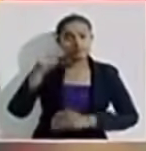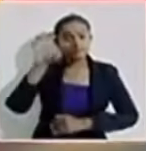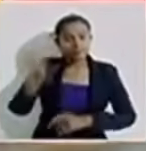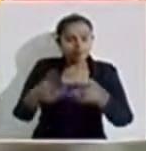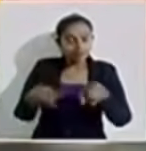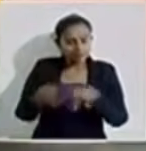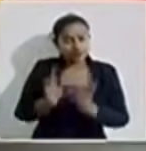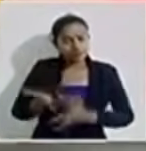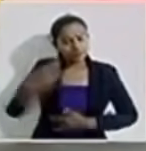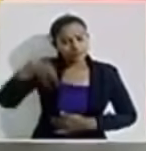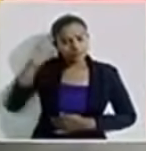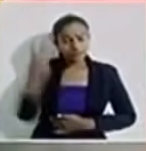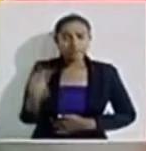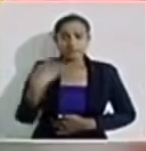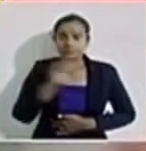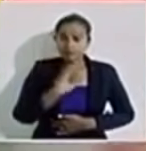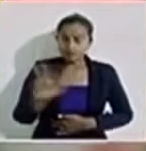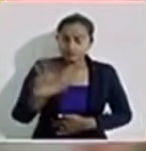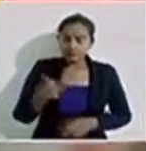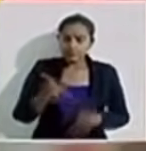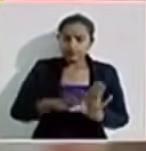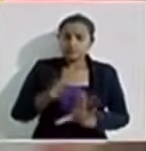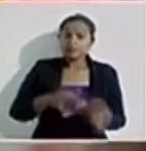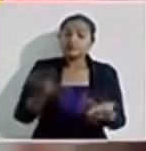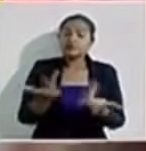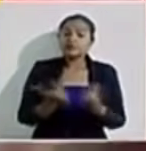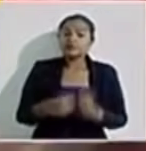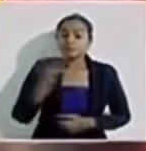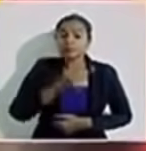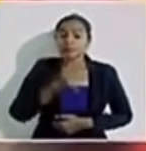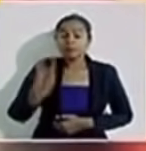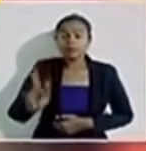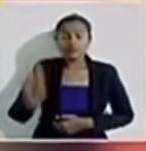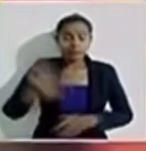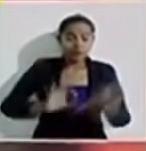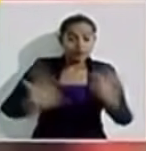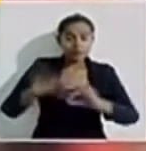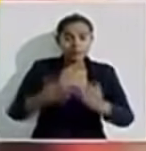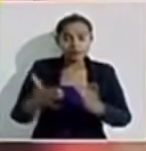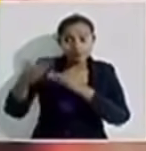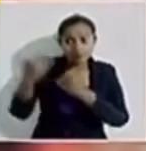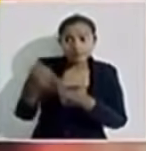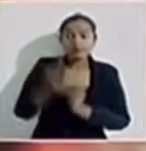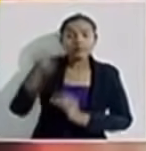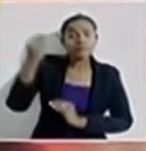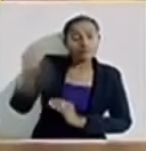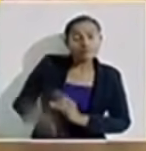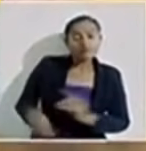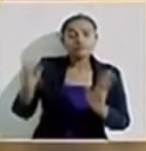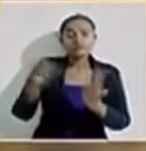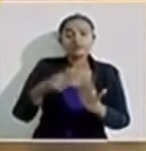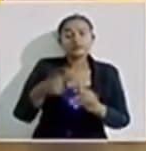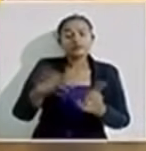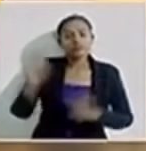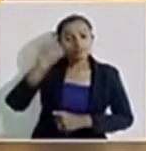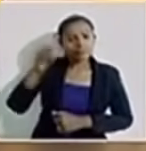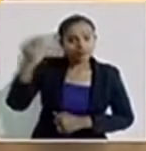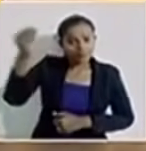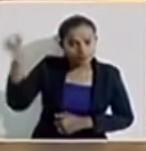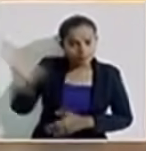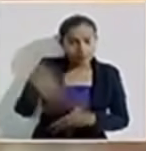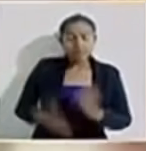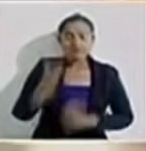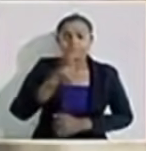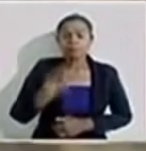EU accounted for about 32% of total exports and brought in more than $3.2 billion worth of foreign currency